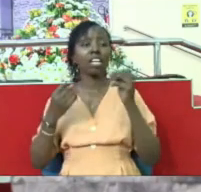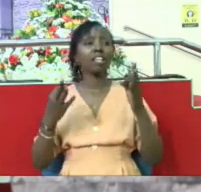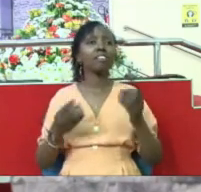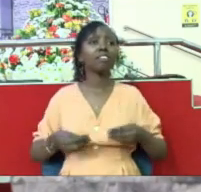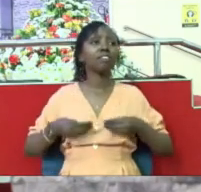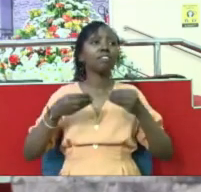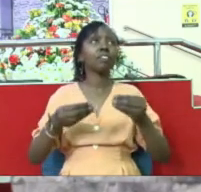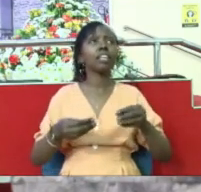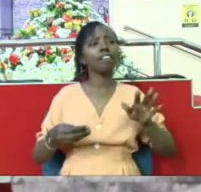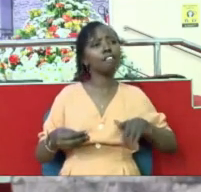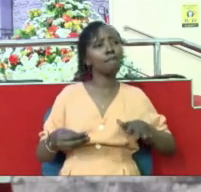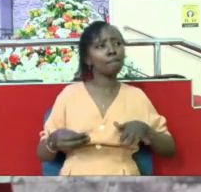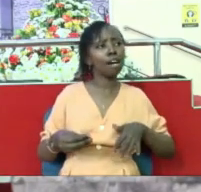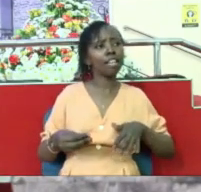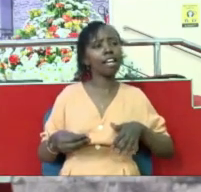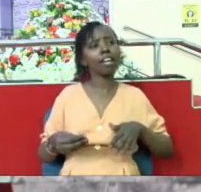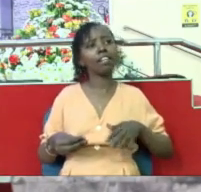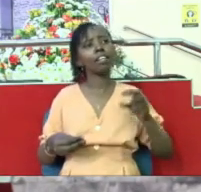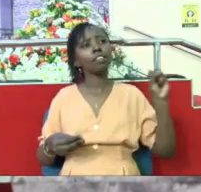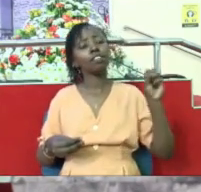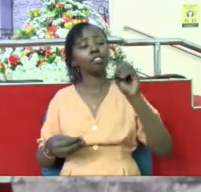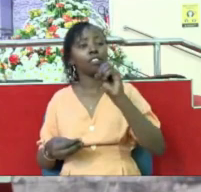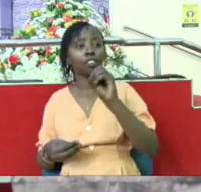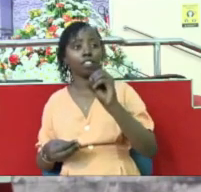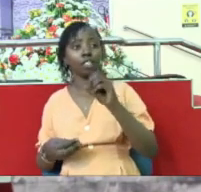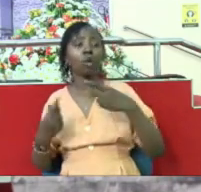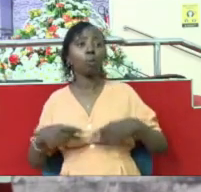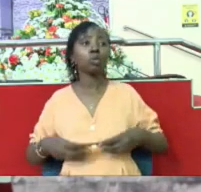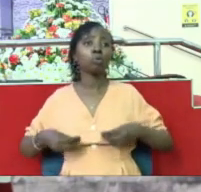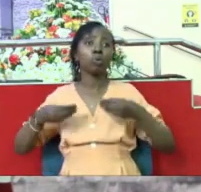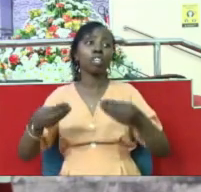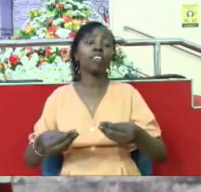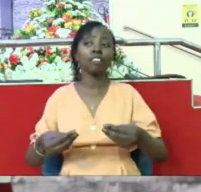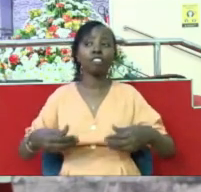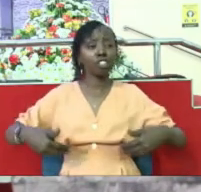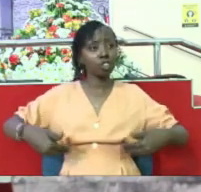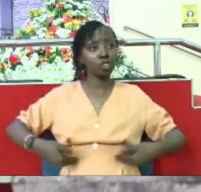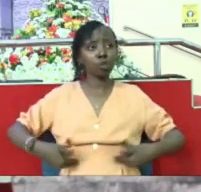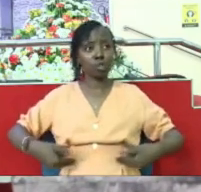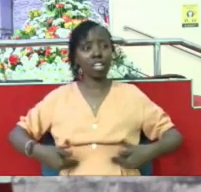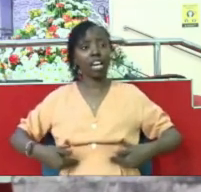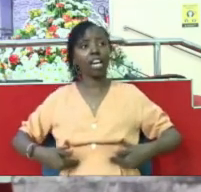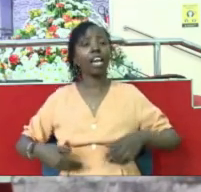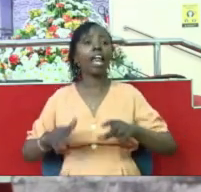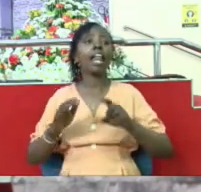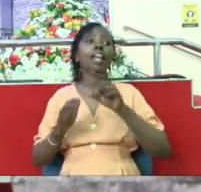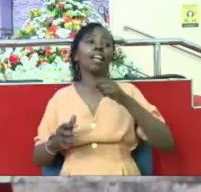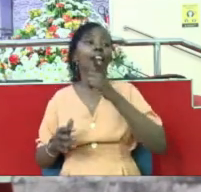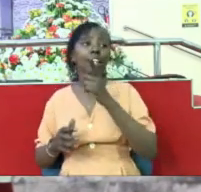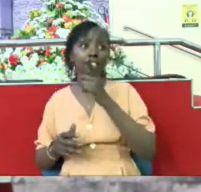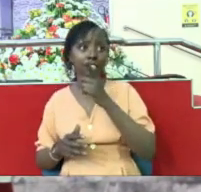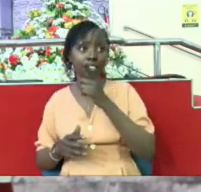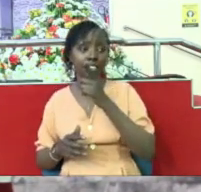Ukipea, when you give 50 shillings. Anaweza patia lunch watoto wake. 50. She can give lunch to the children. Wanaume ukimpatia